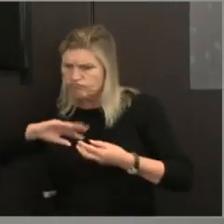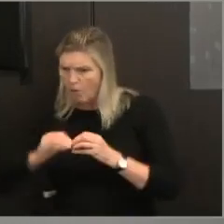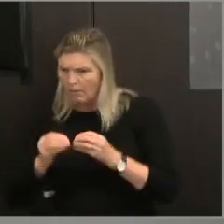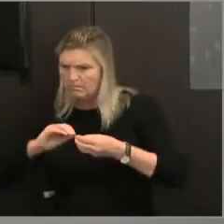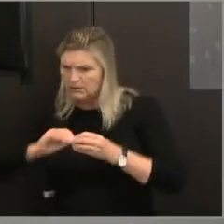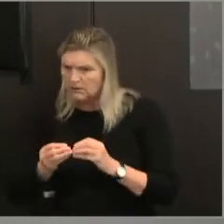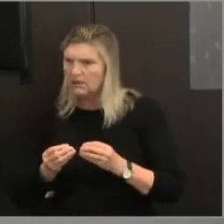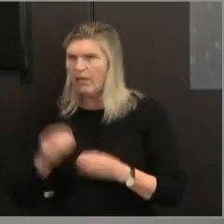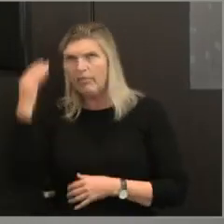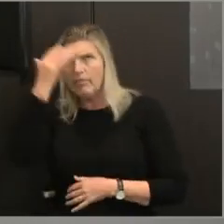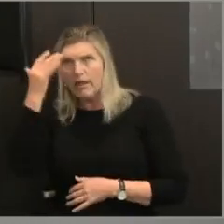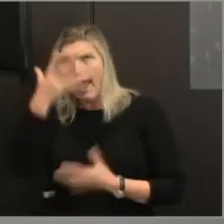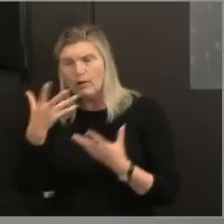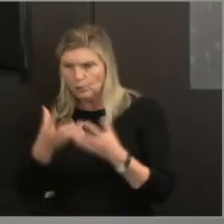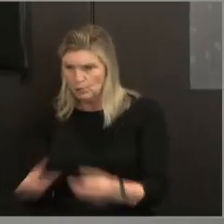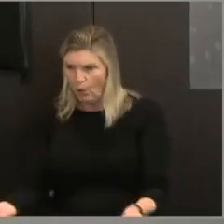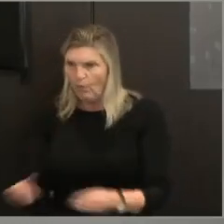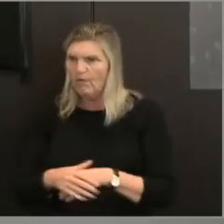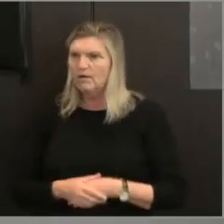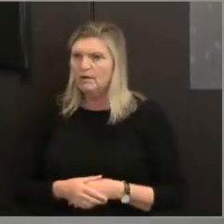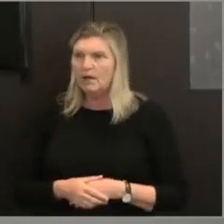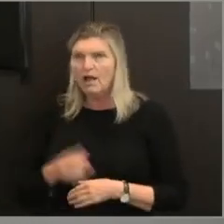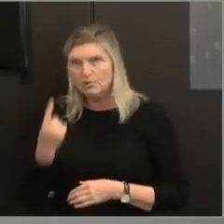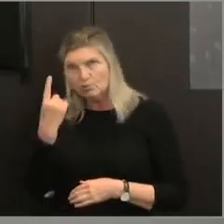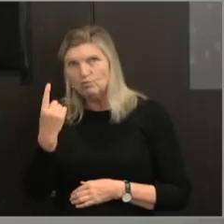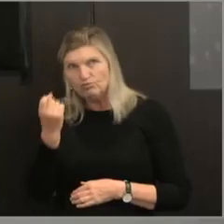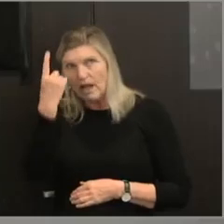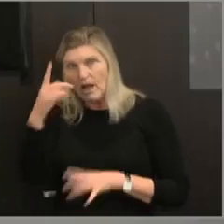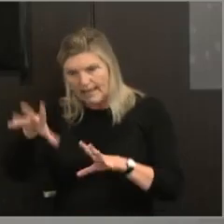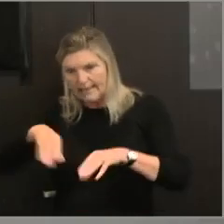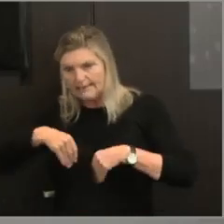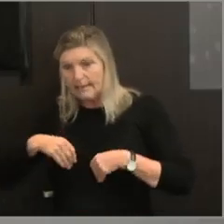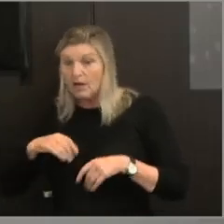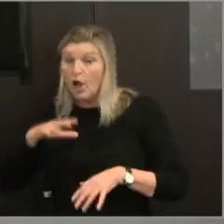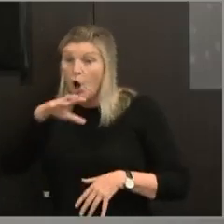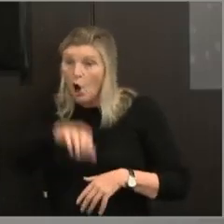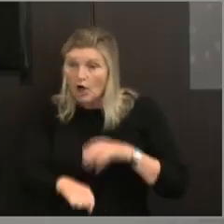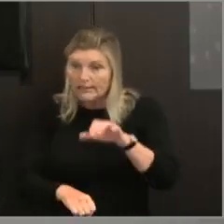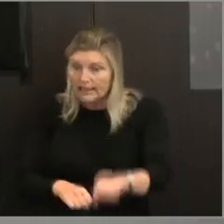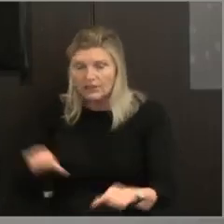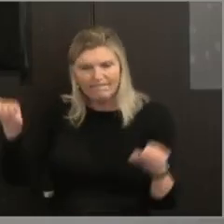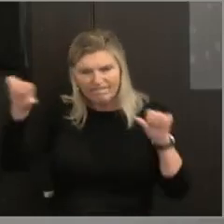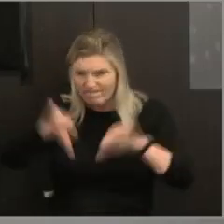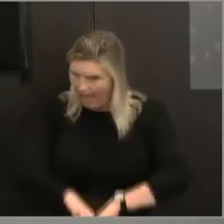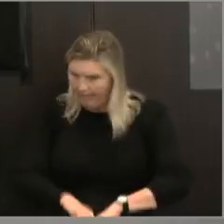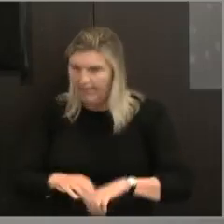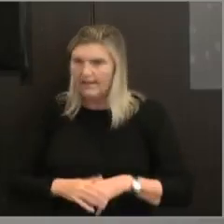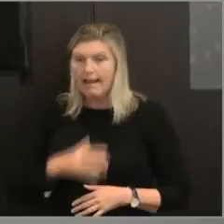of colonisation and the failure of successive governments to honour Te Tiriti o Waitangi.